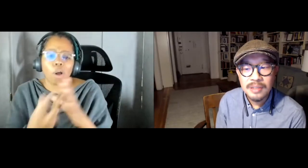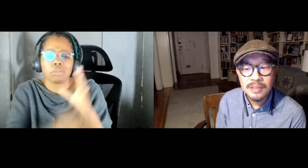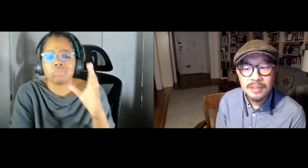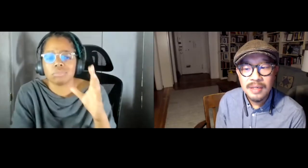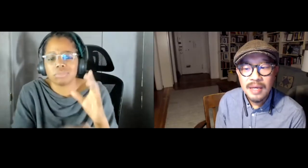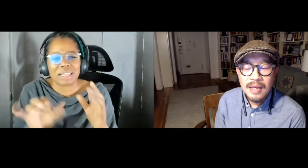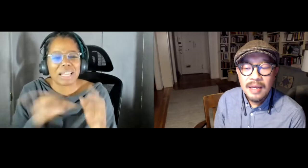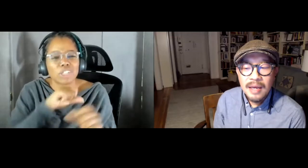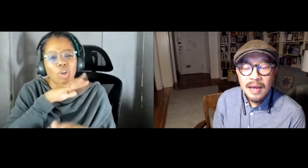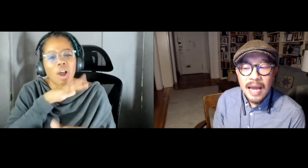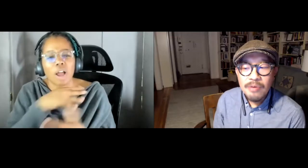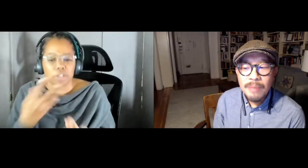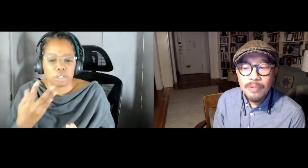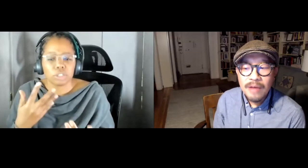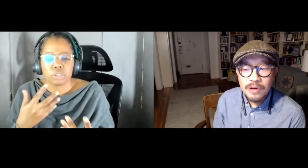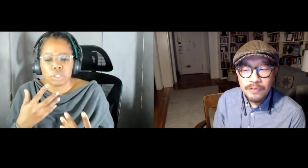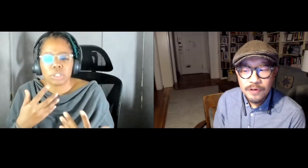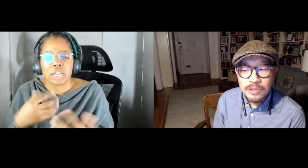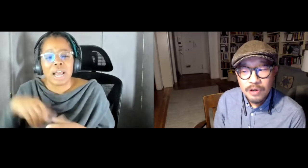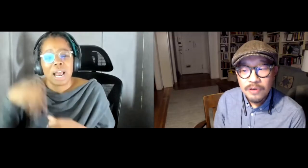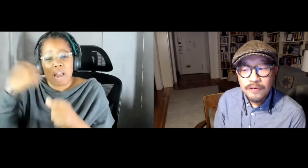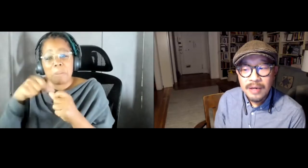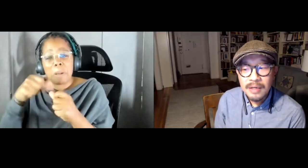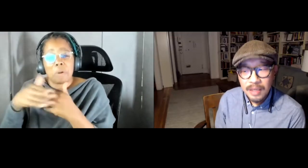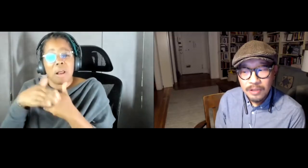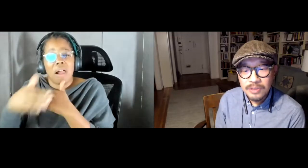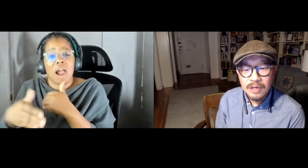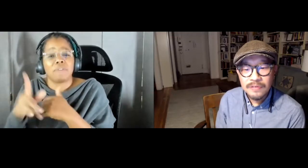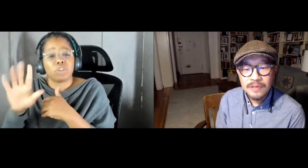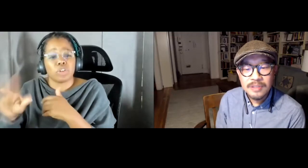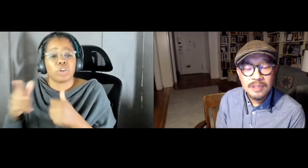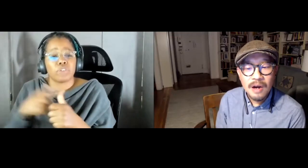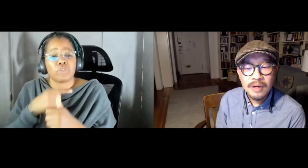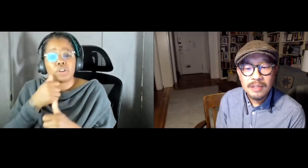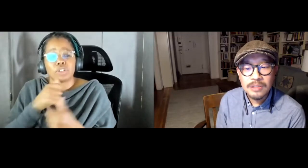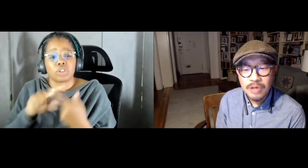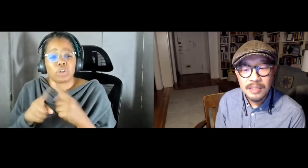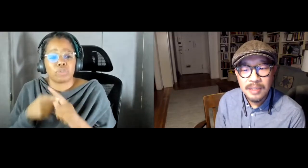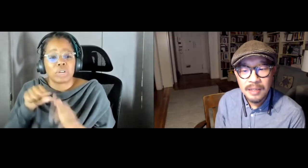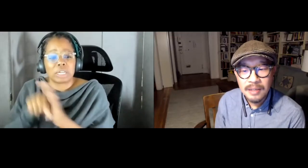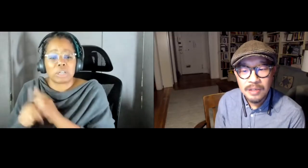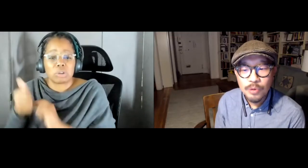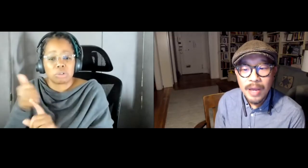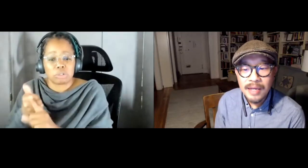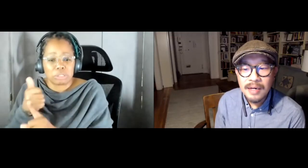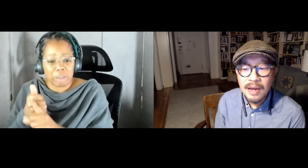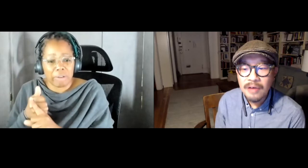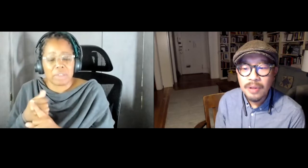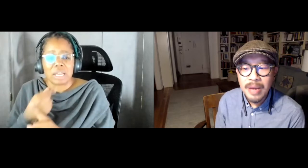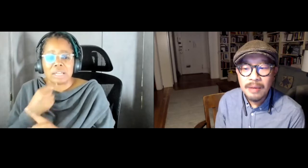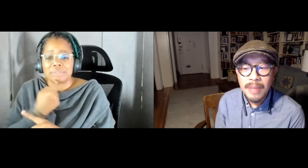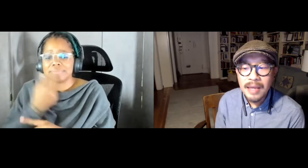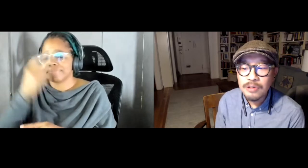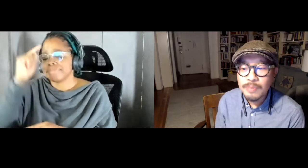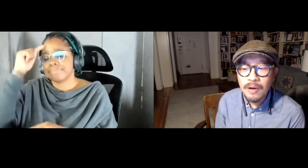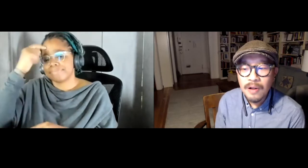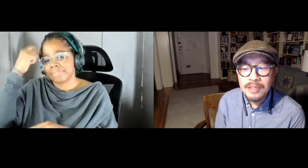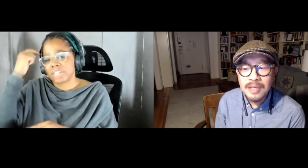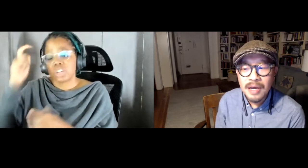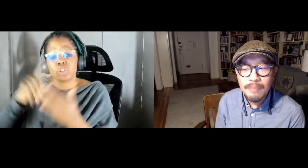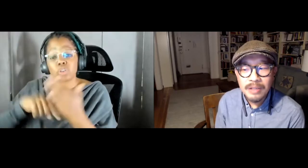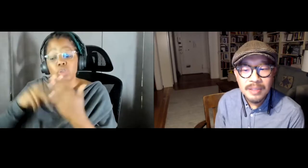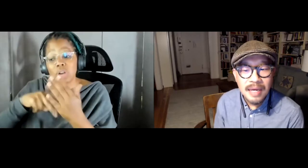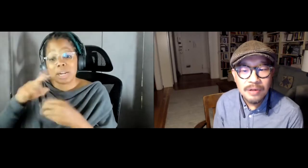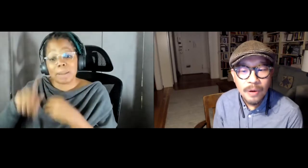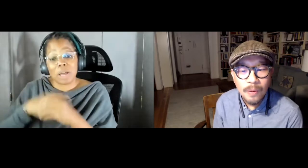trash. I remember after your first girlfriend killed herself, a scarring tragedy. You read in a novel about a man who spent all